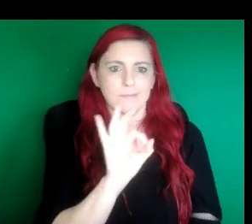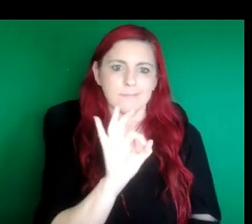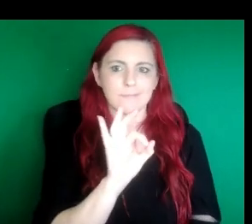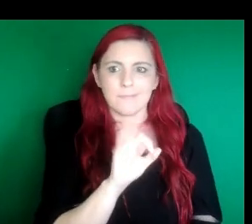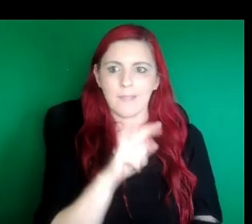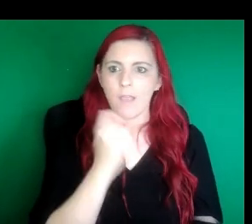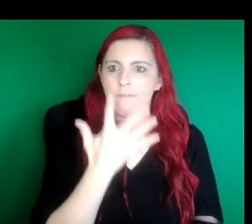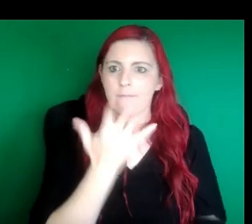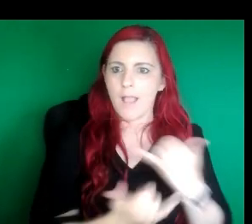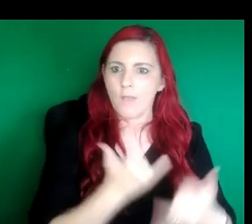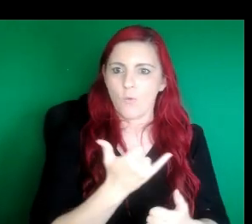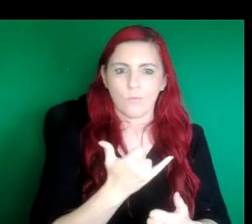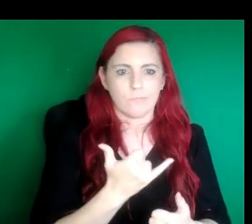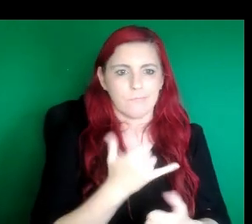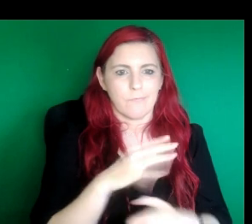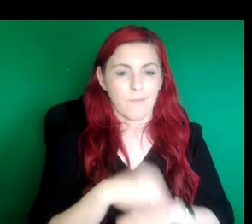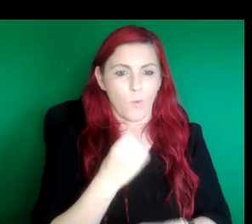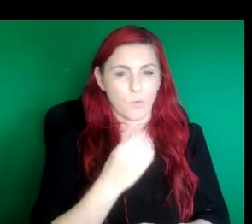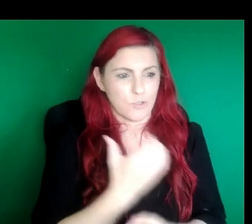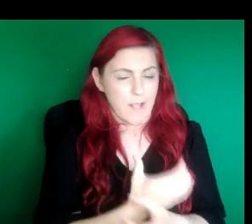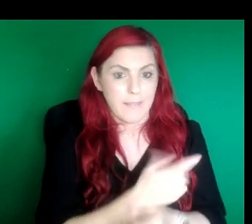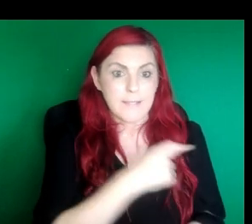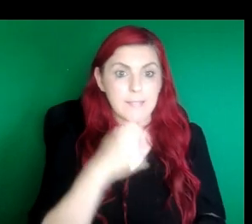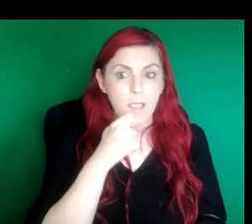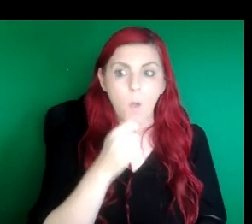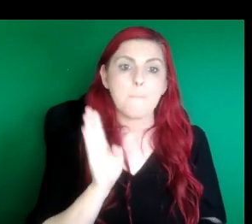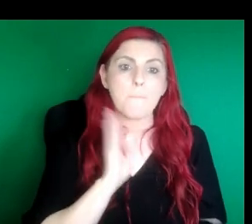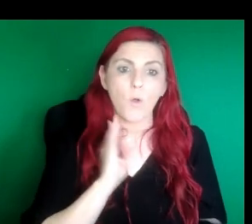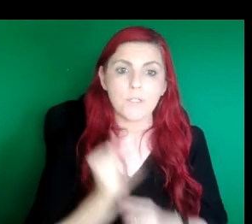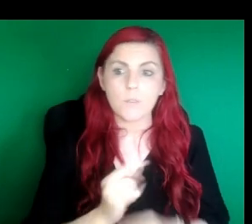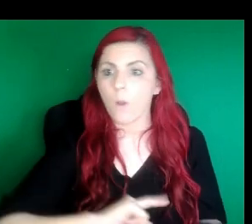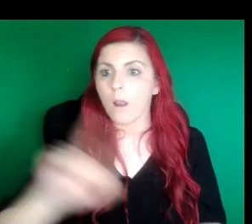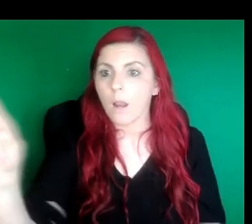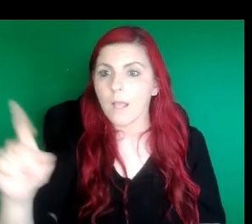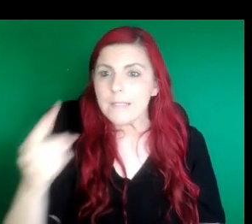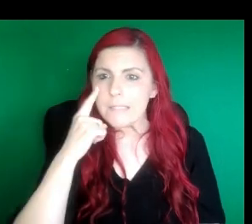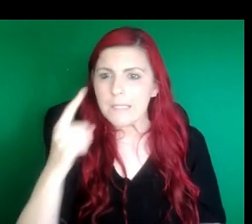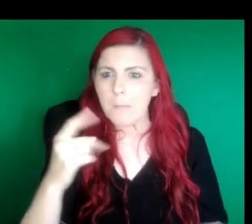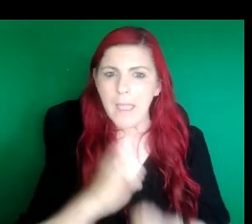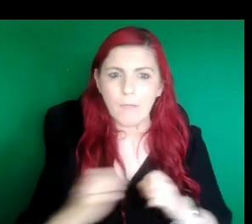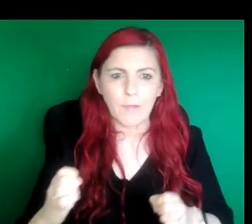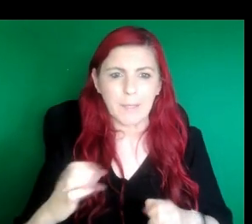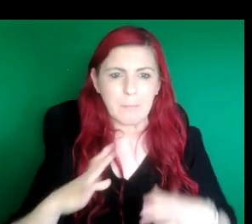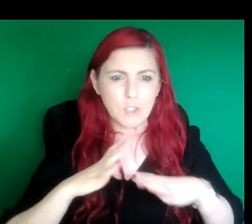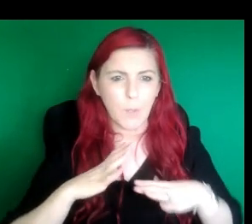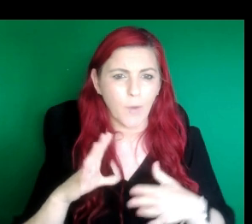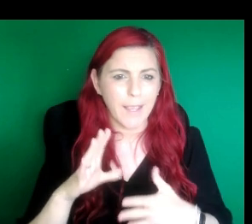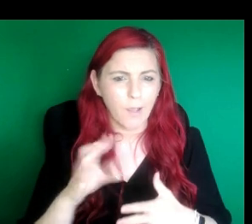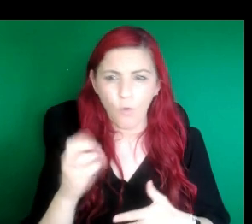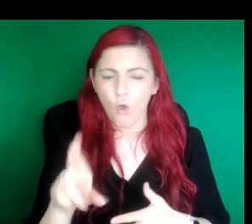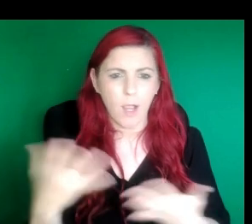If you have a 5-year-old child and they have to go to a boarding school that's far away and you only see them once every half term or midterm